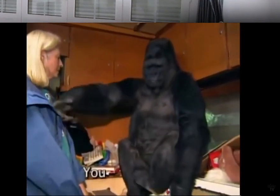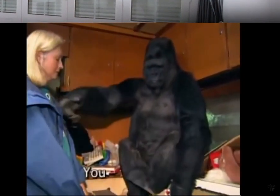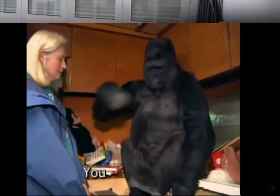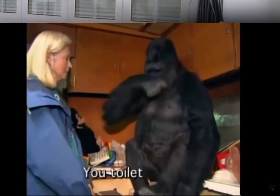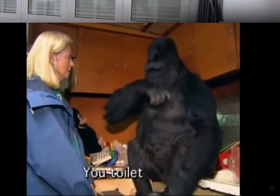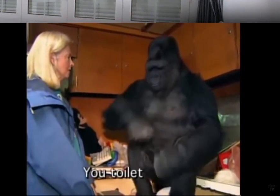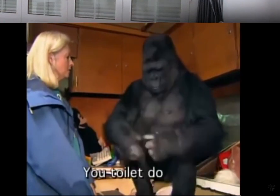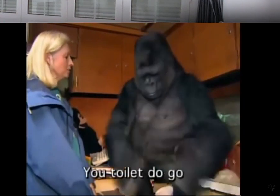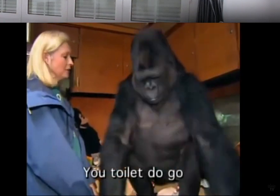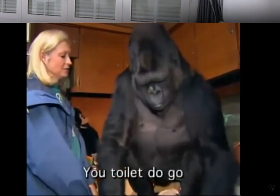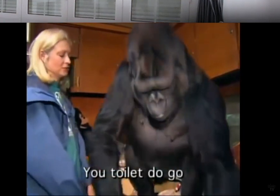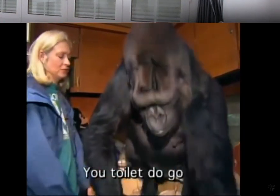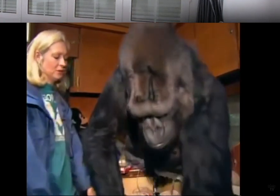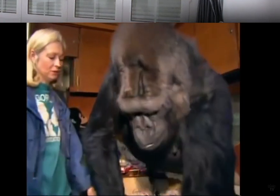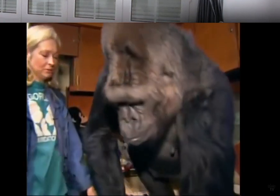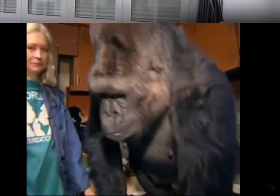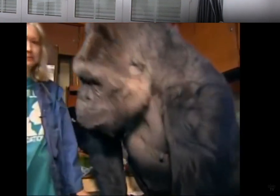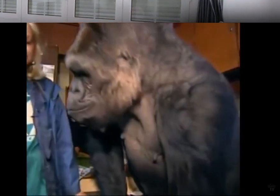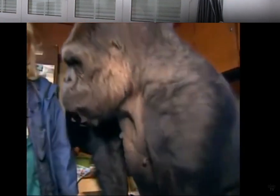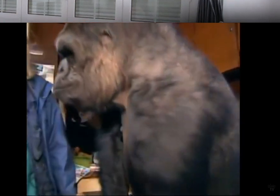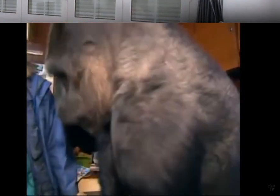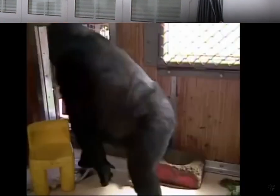where? You toilet. Do go.